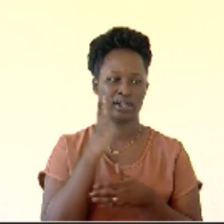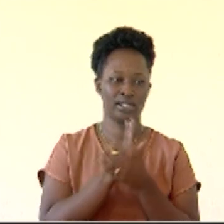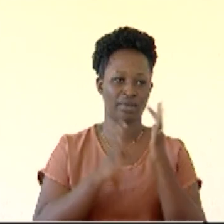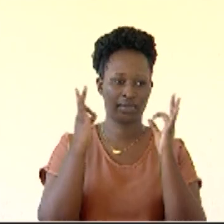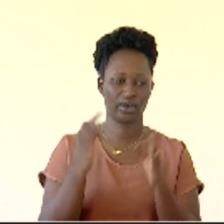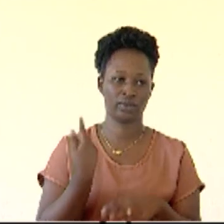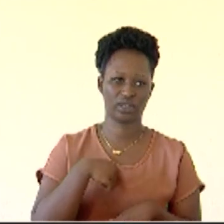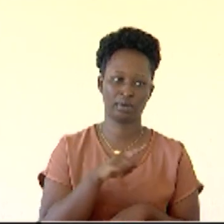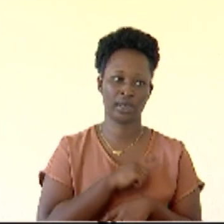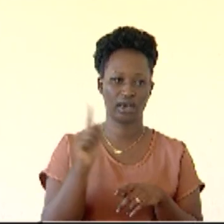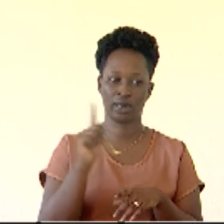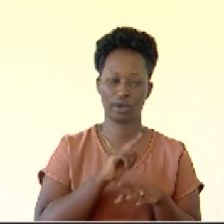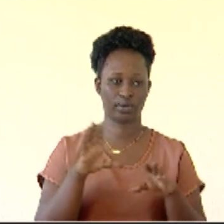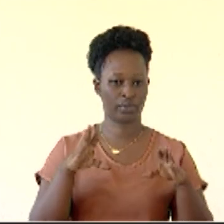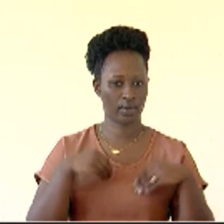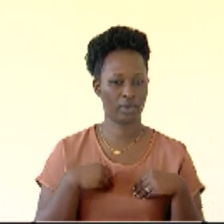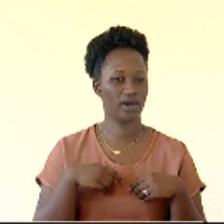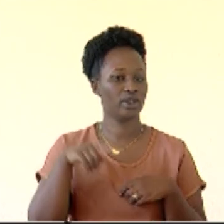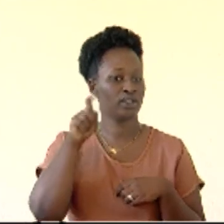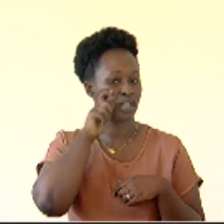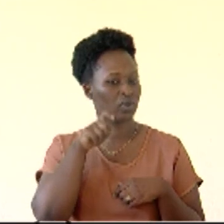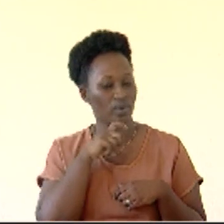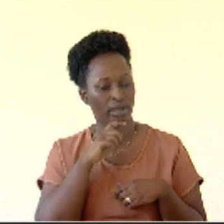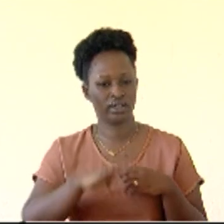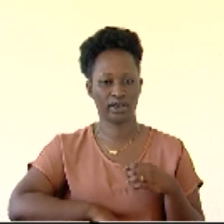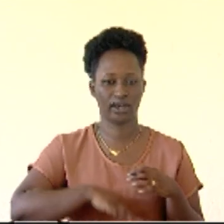are not allowed, what you call sexuality, age, and culture.